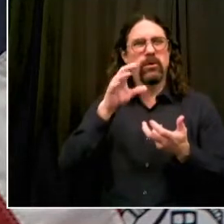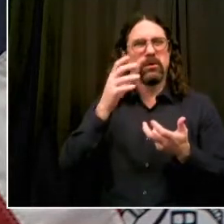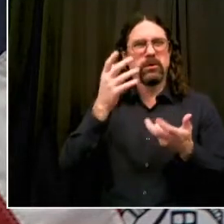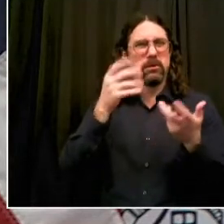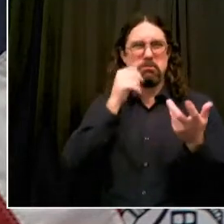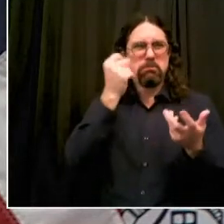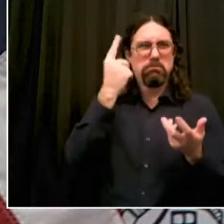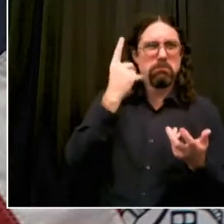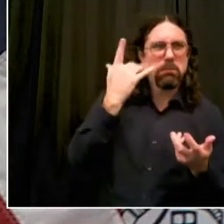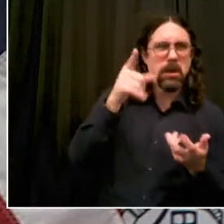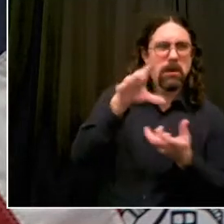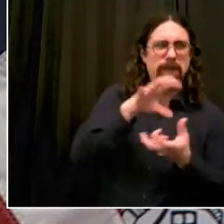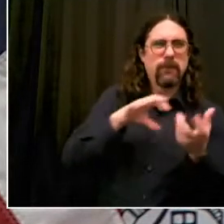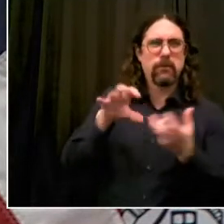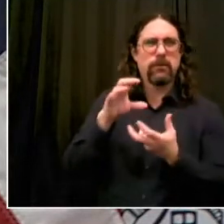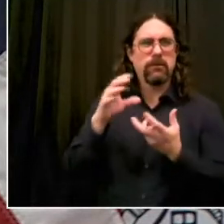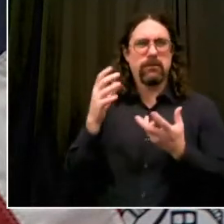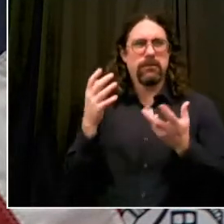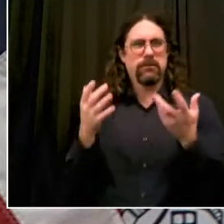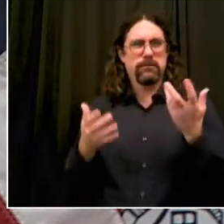issue is you need clarification is.